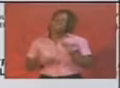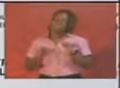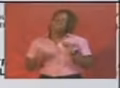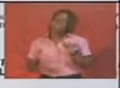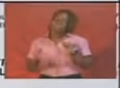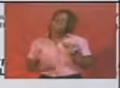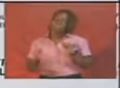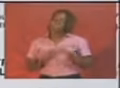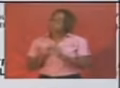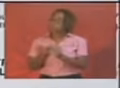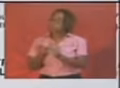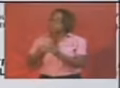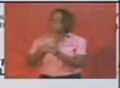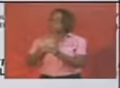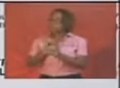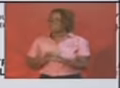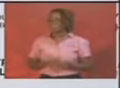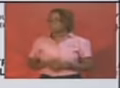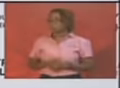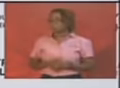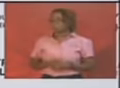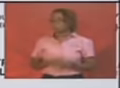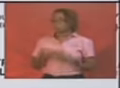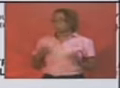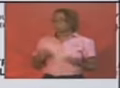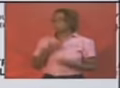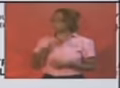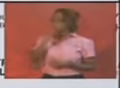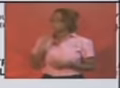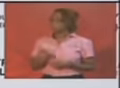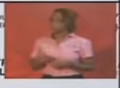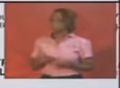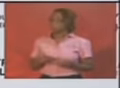now to questions from Newsday, please.